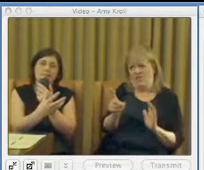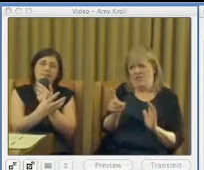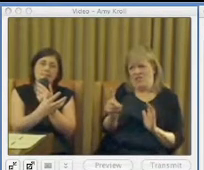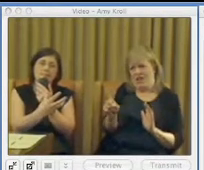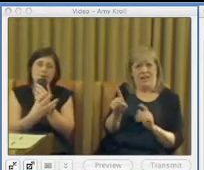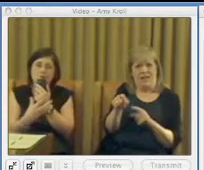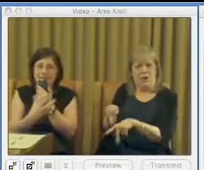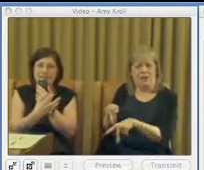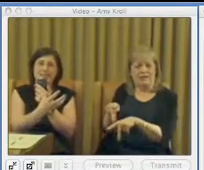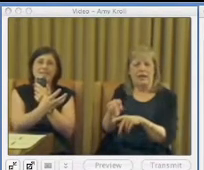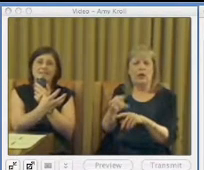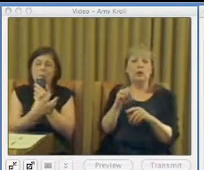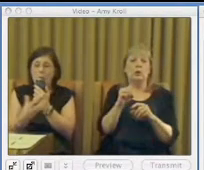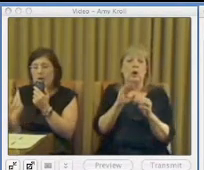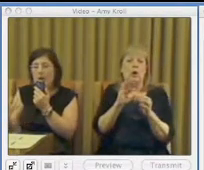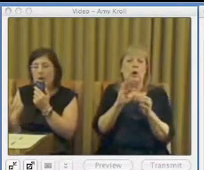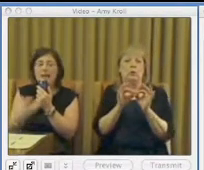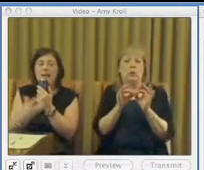interpreter will